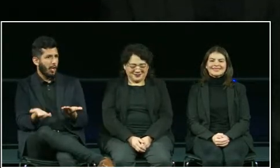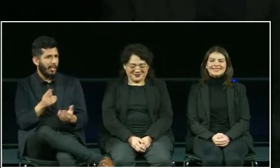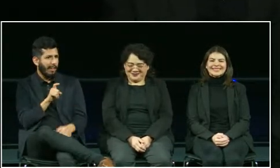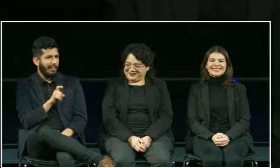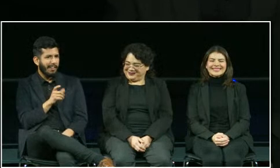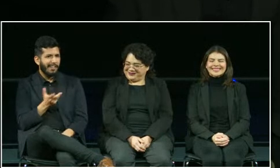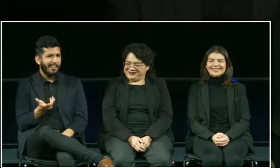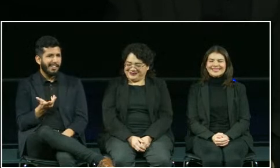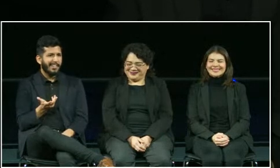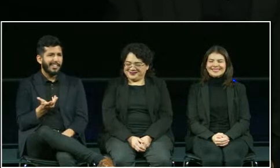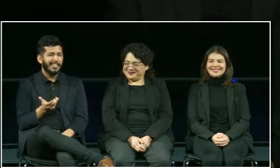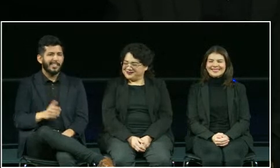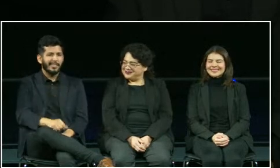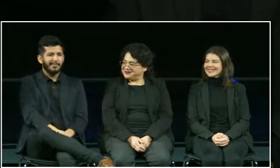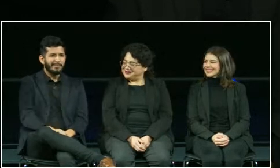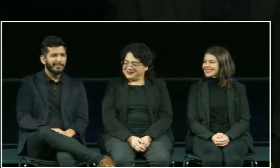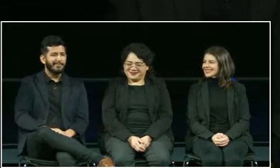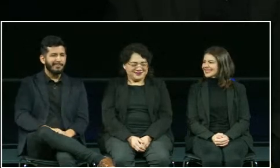And